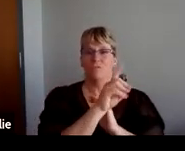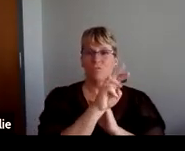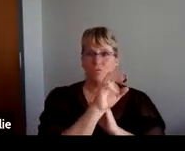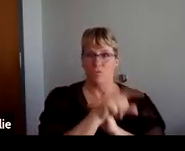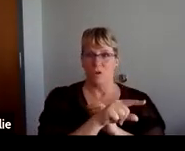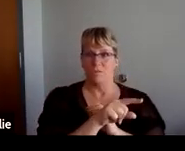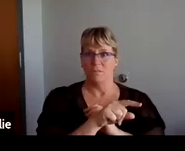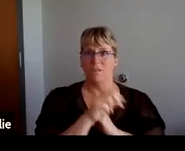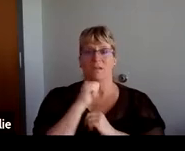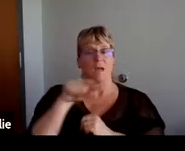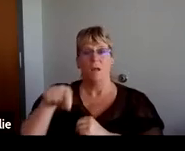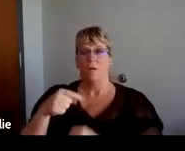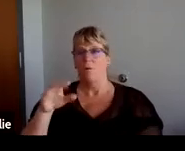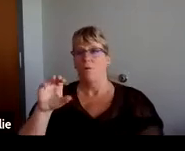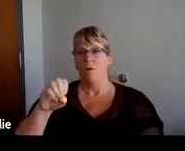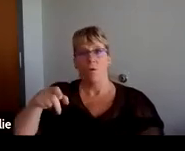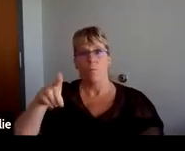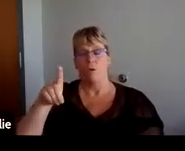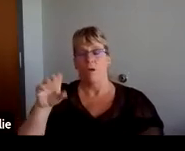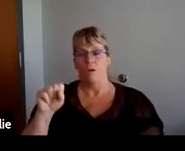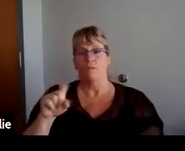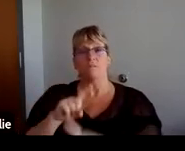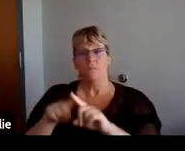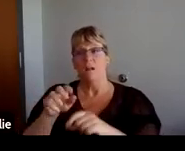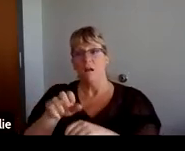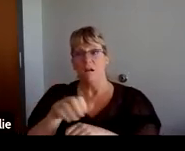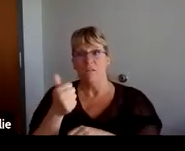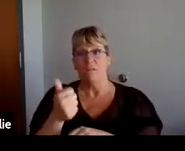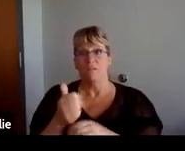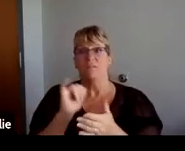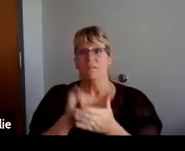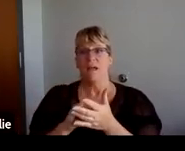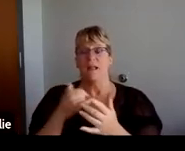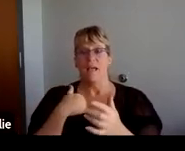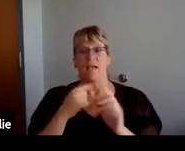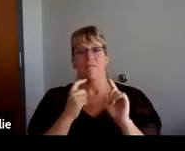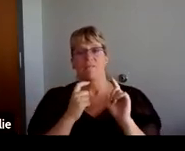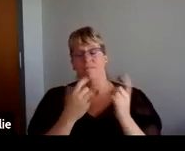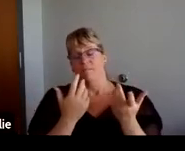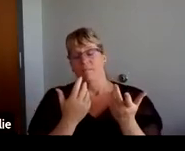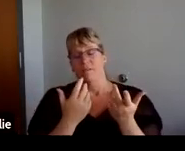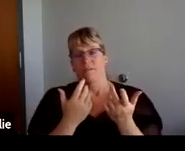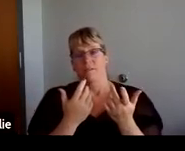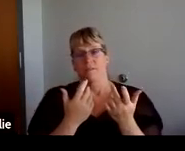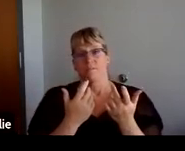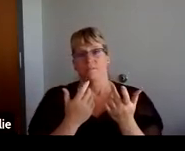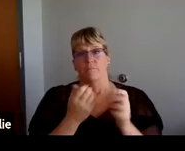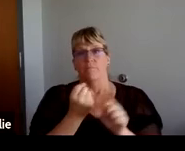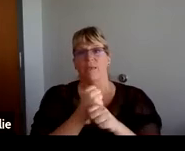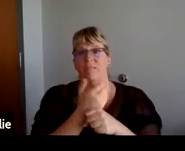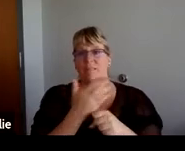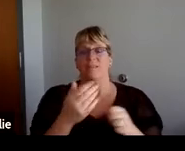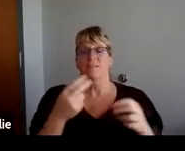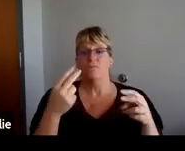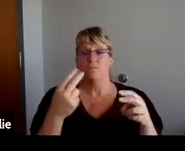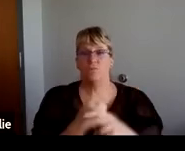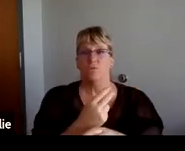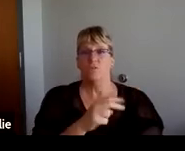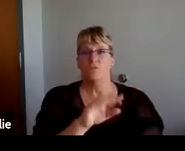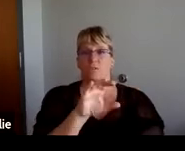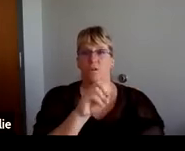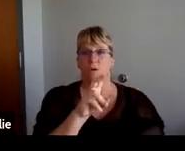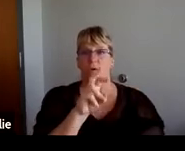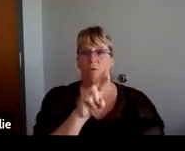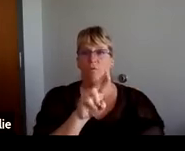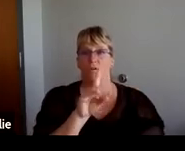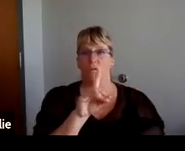other prescription drugs that may have contributed to a drug overdose. When